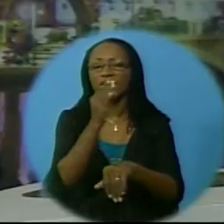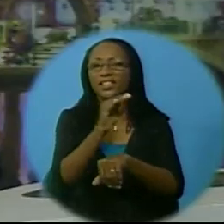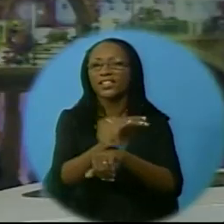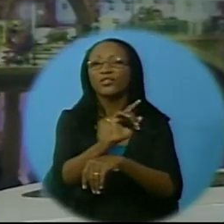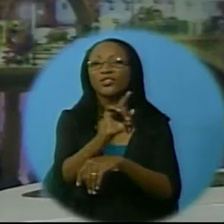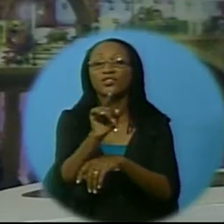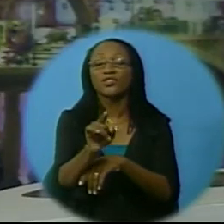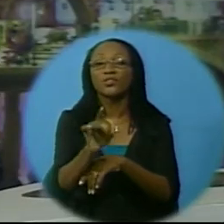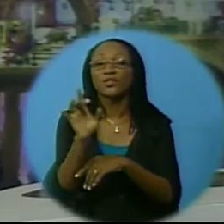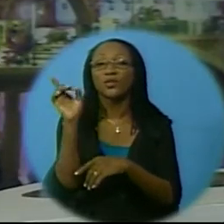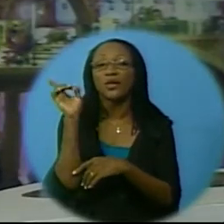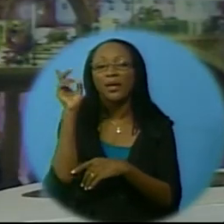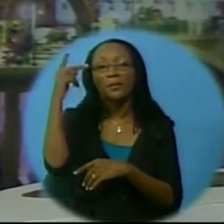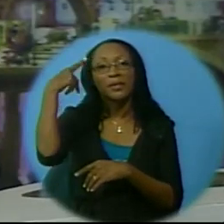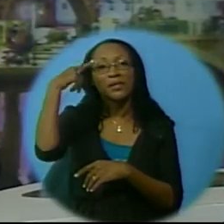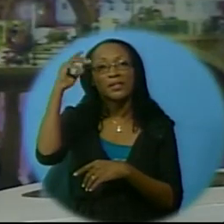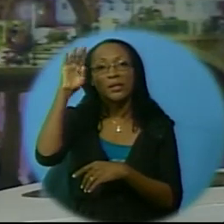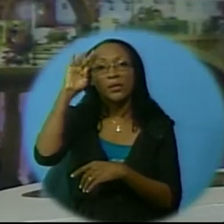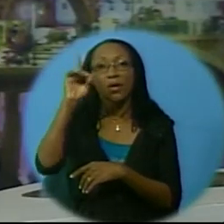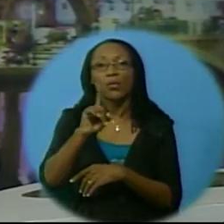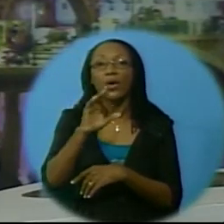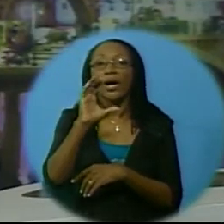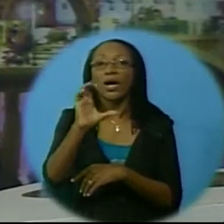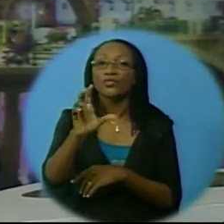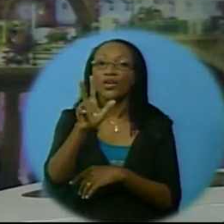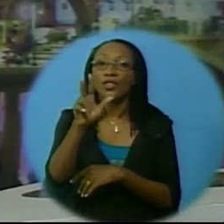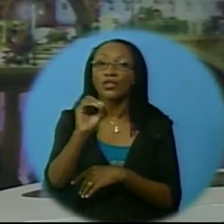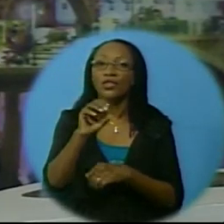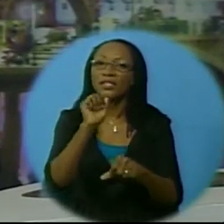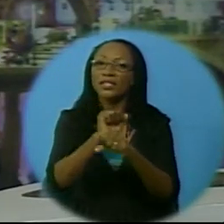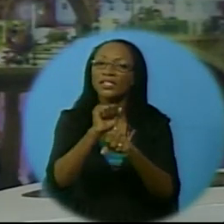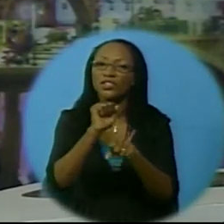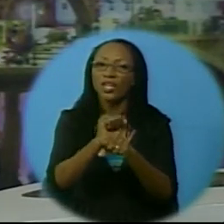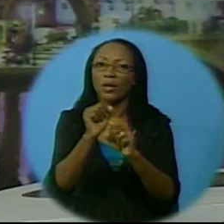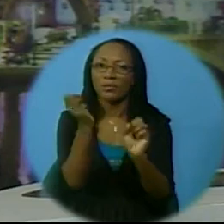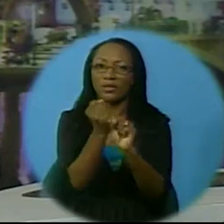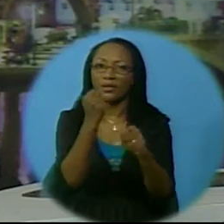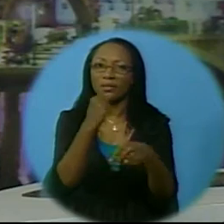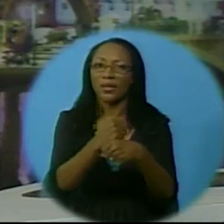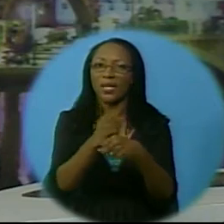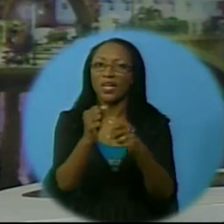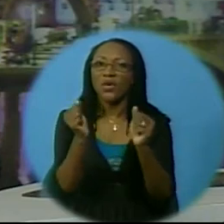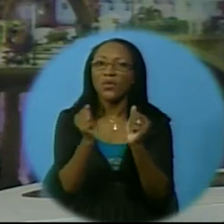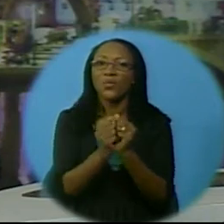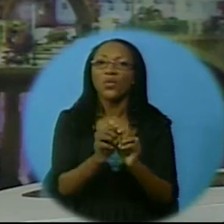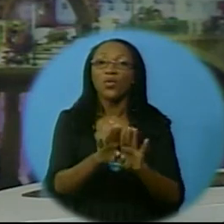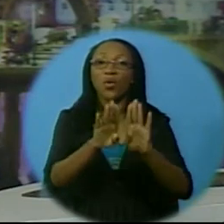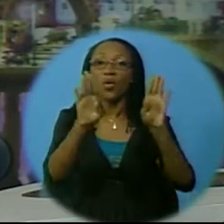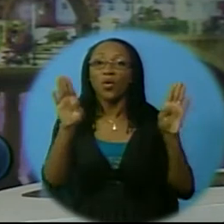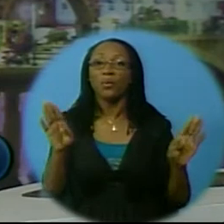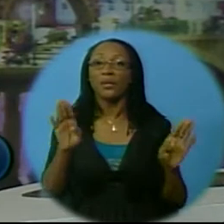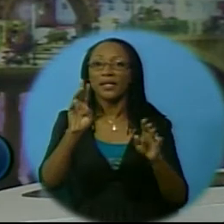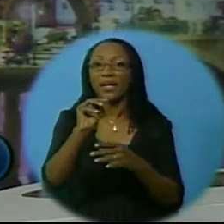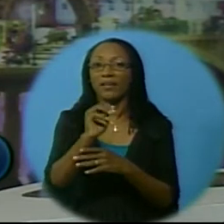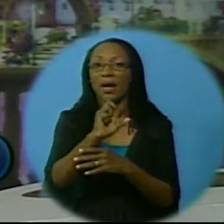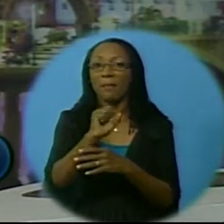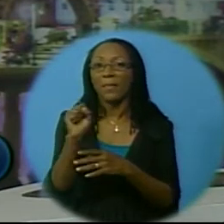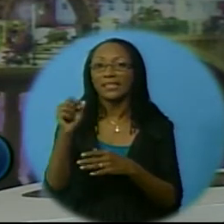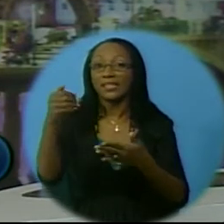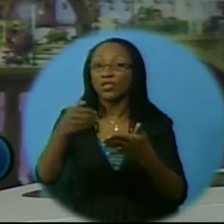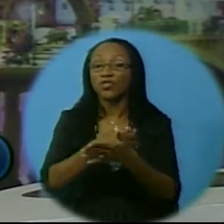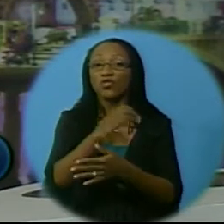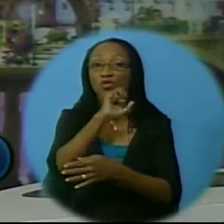Good evening to you. I am Pearson Bowen. 130 jobs have been created with the official opening of Massey's